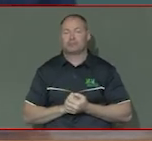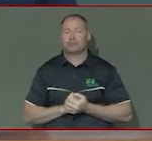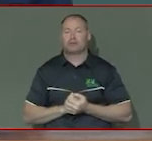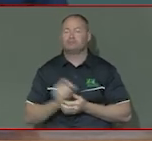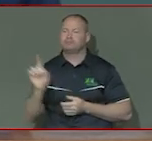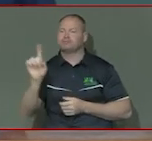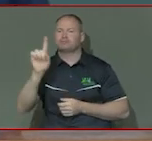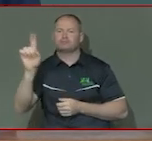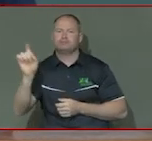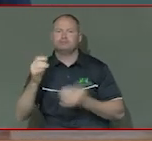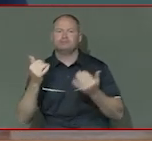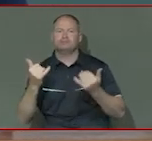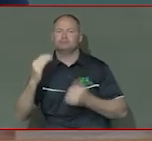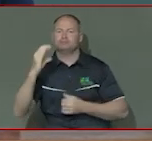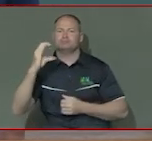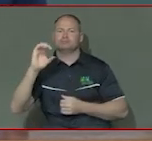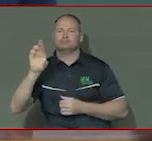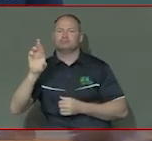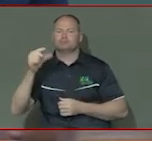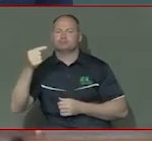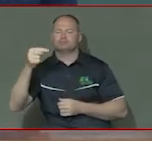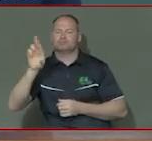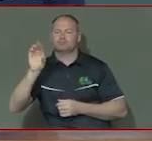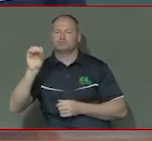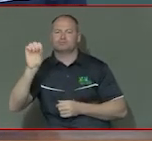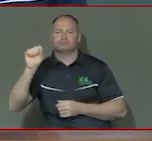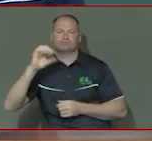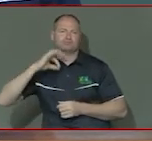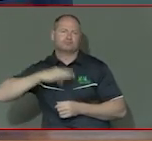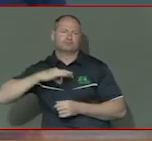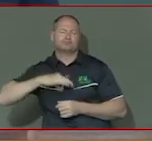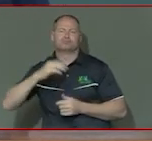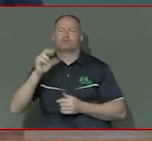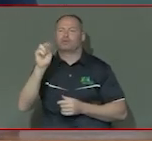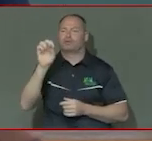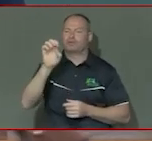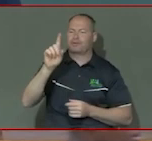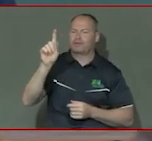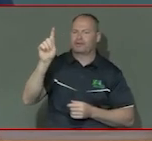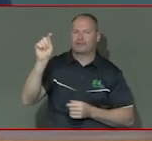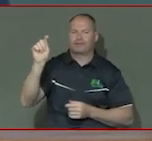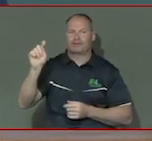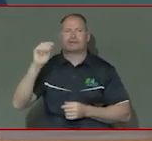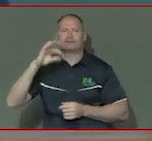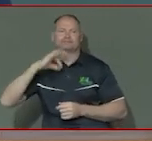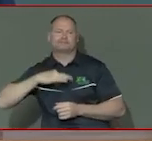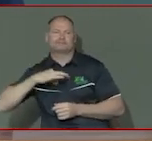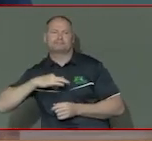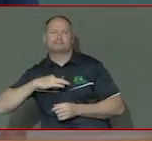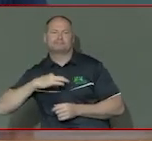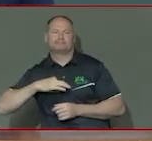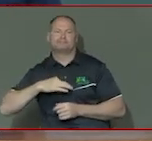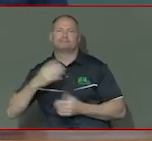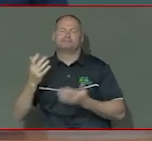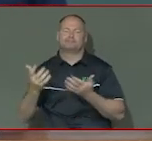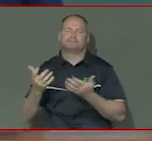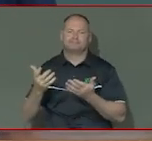gross profit on sales. Put your net profit on sales. Put your operating expenses on